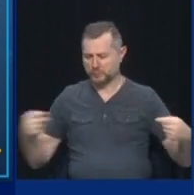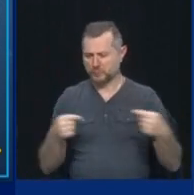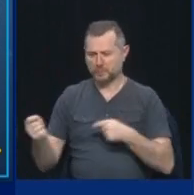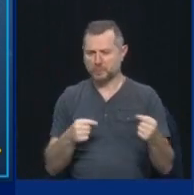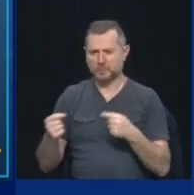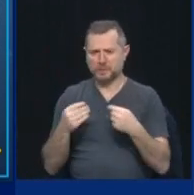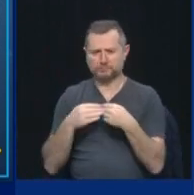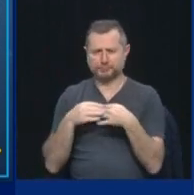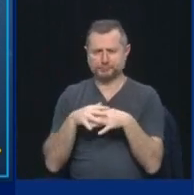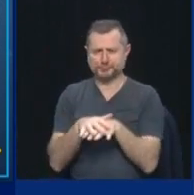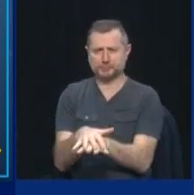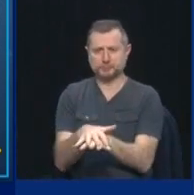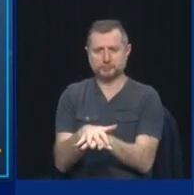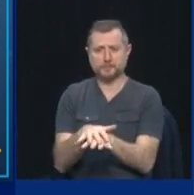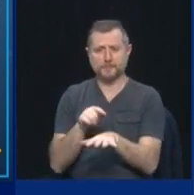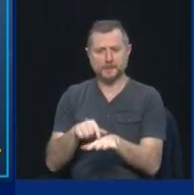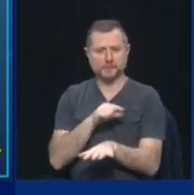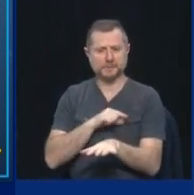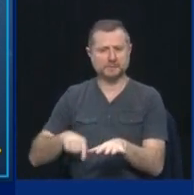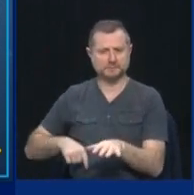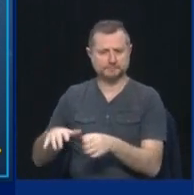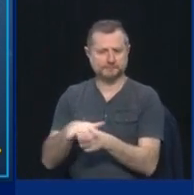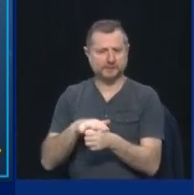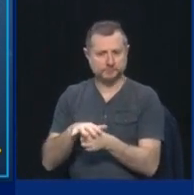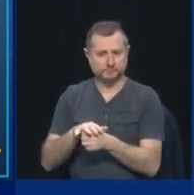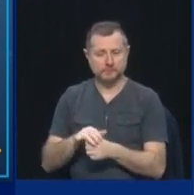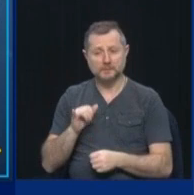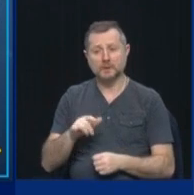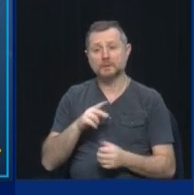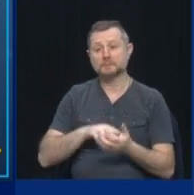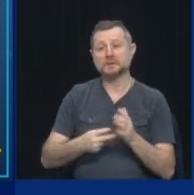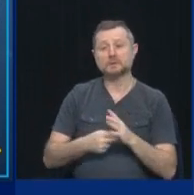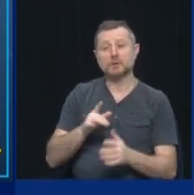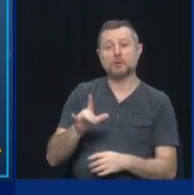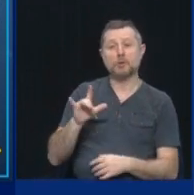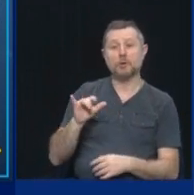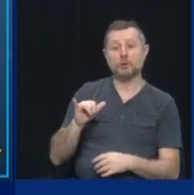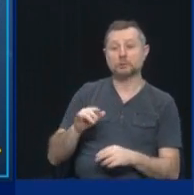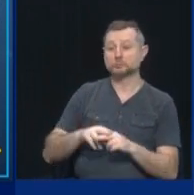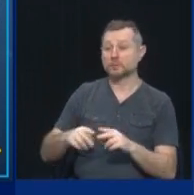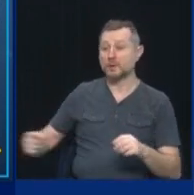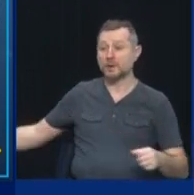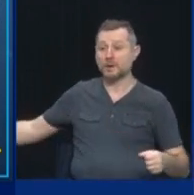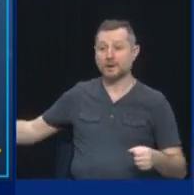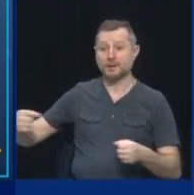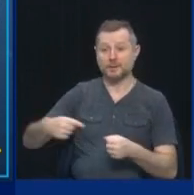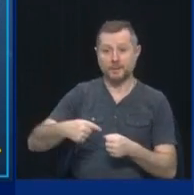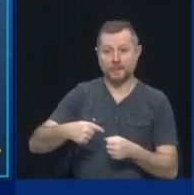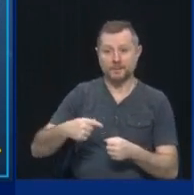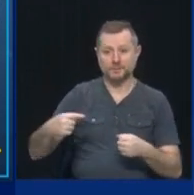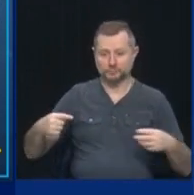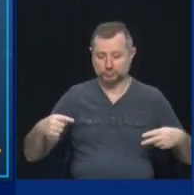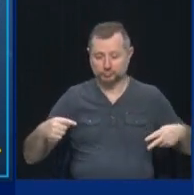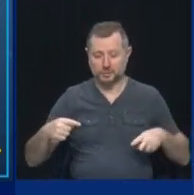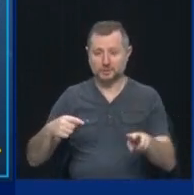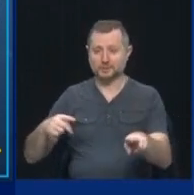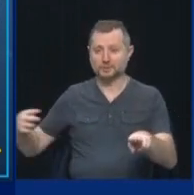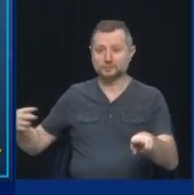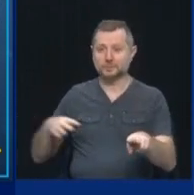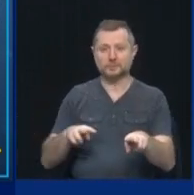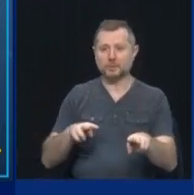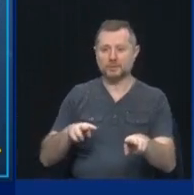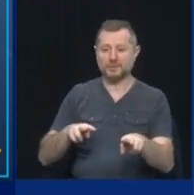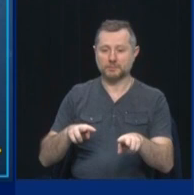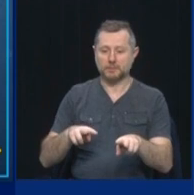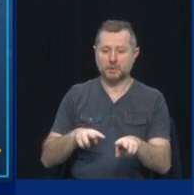So the idea is the trains from Long Island would change tracks at the Harold interlocking, and there's a